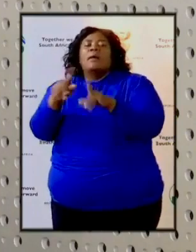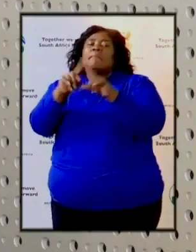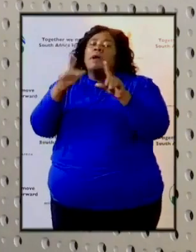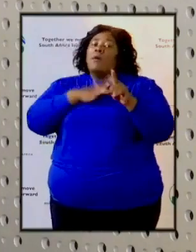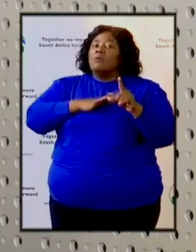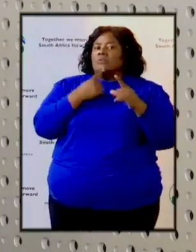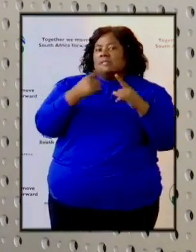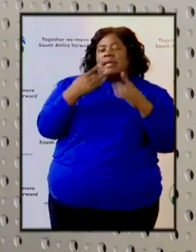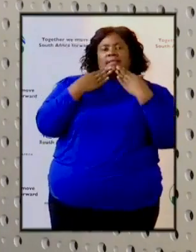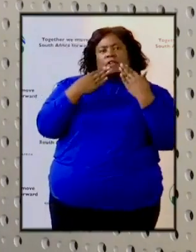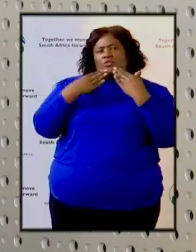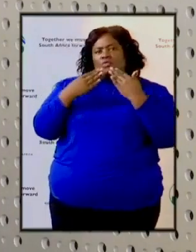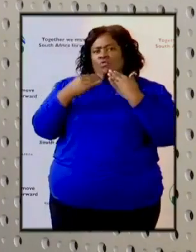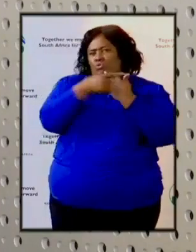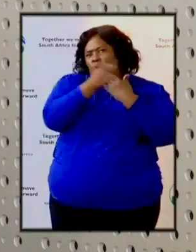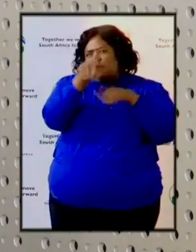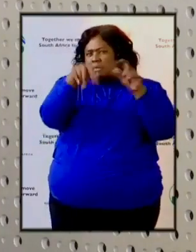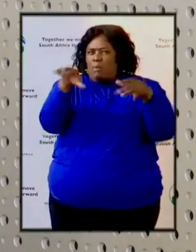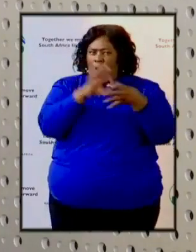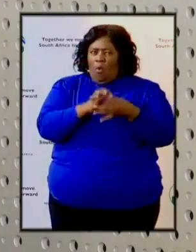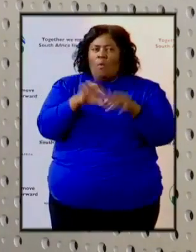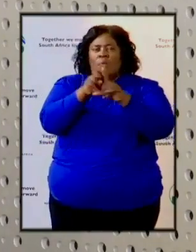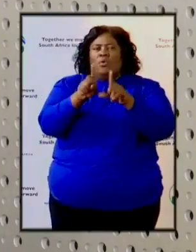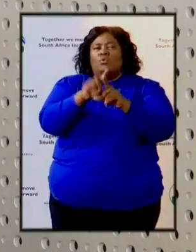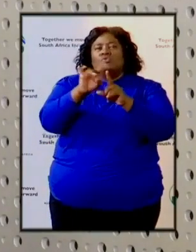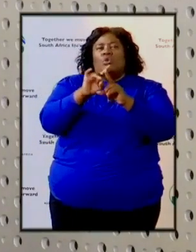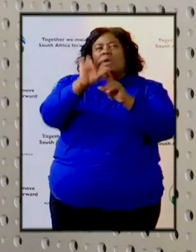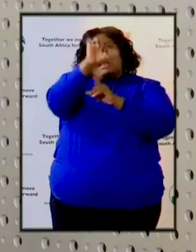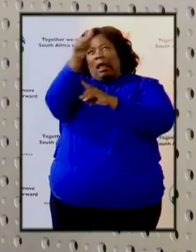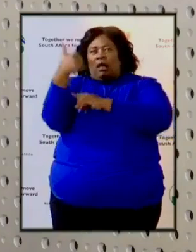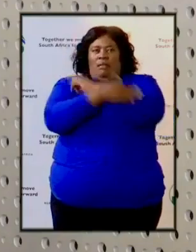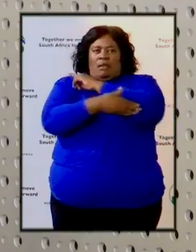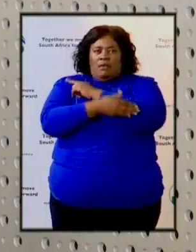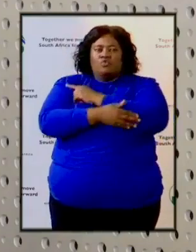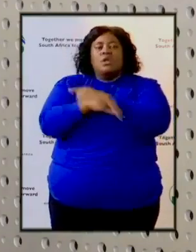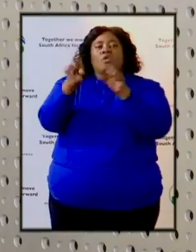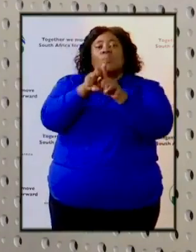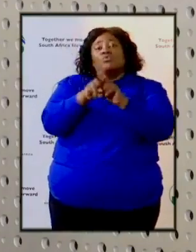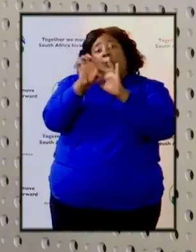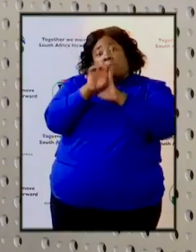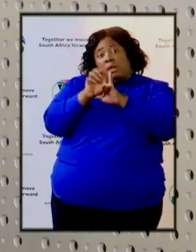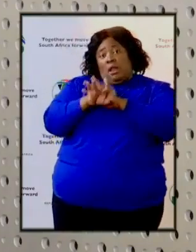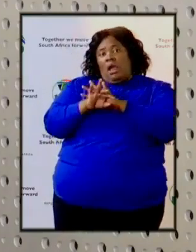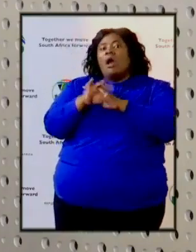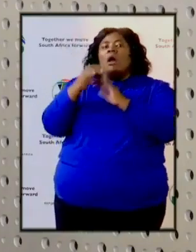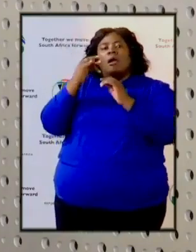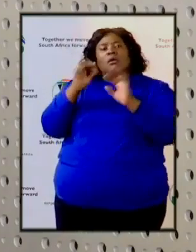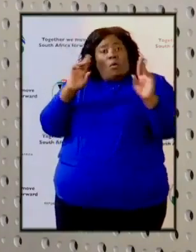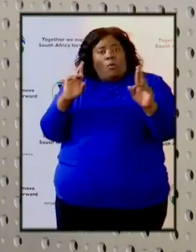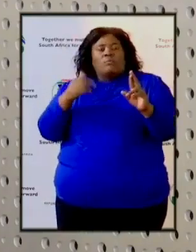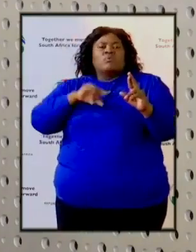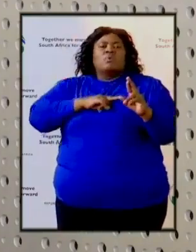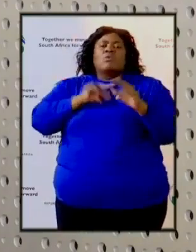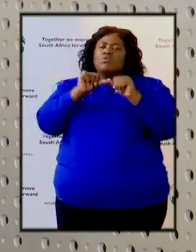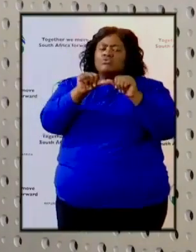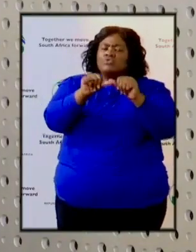ensemakhaya nasemazweni angaphesheya nakini basakazi beze zindaba sithembe ukuthi sizoloku siqhubeka nje sikhuluma sisho